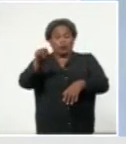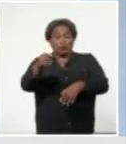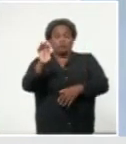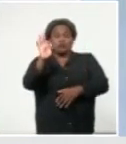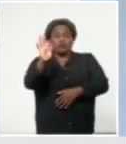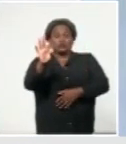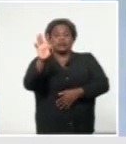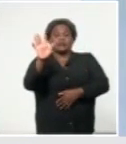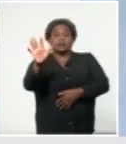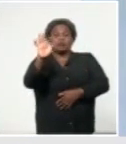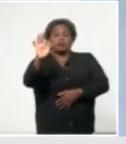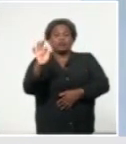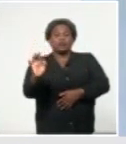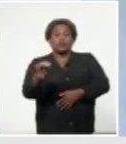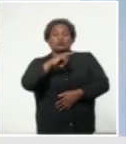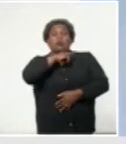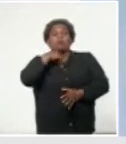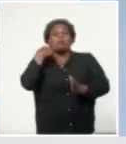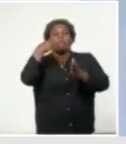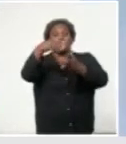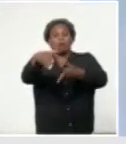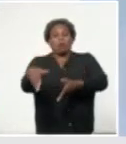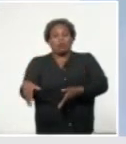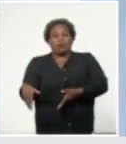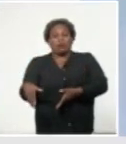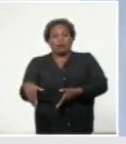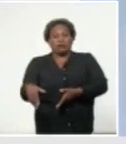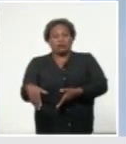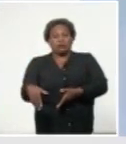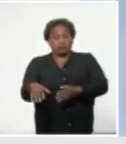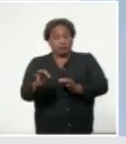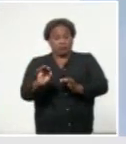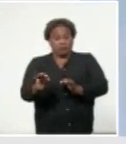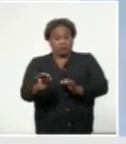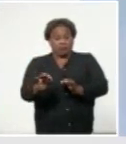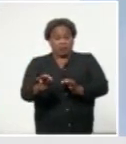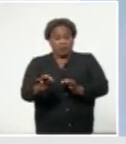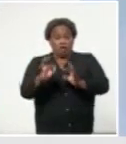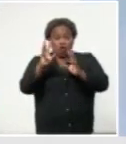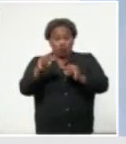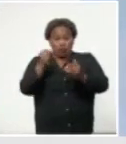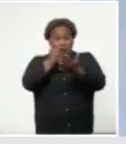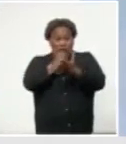2,510,323 cases after diagnosing